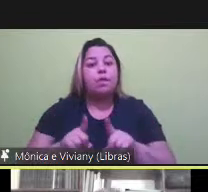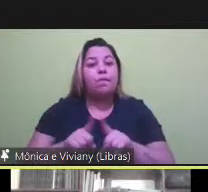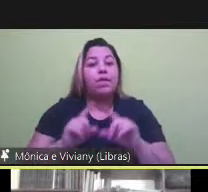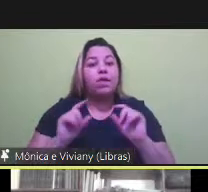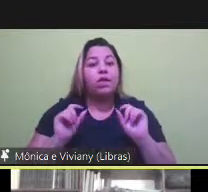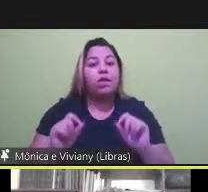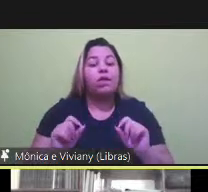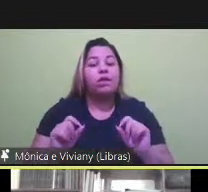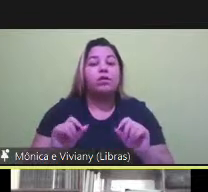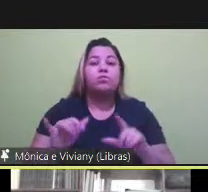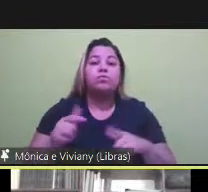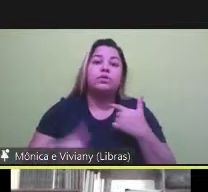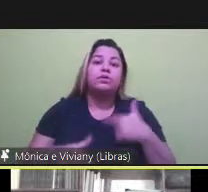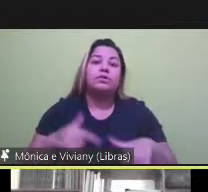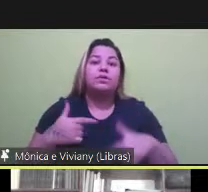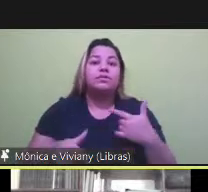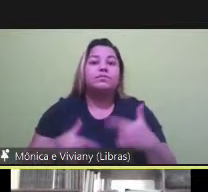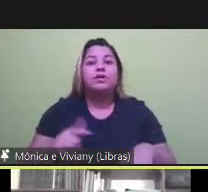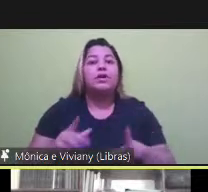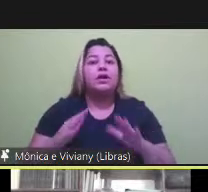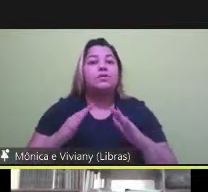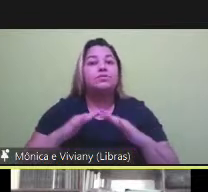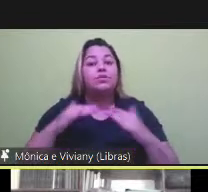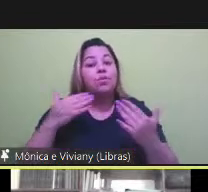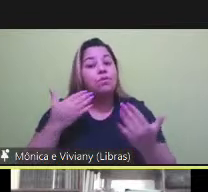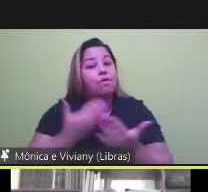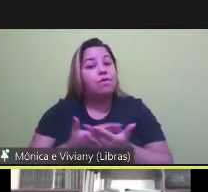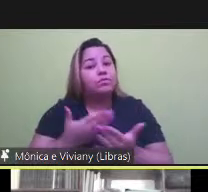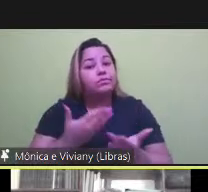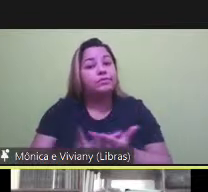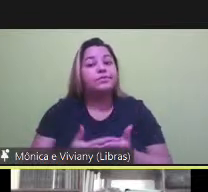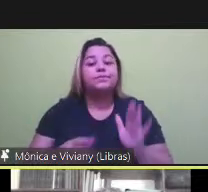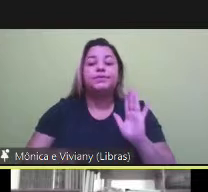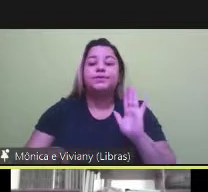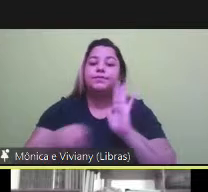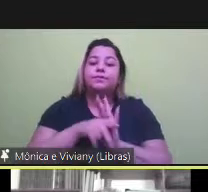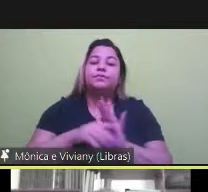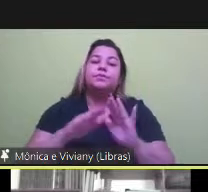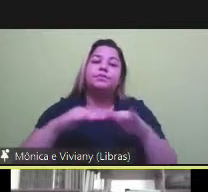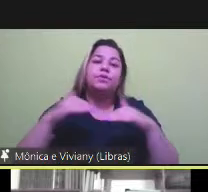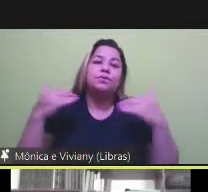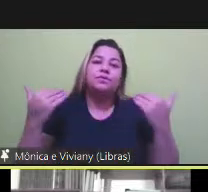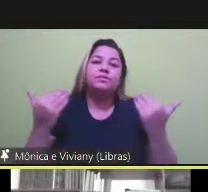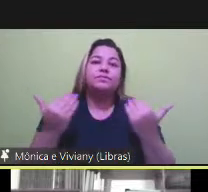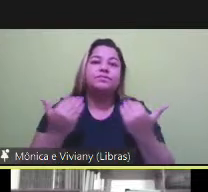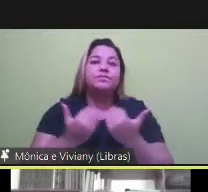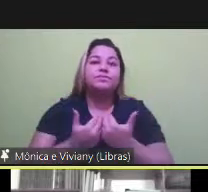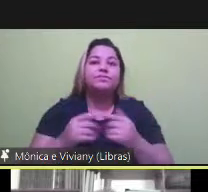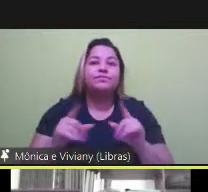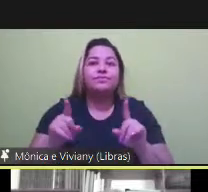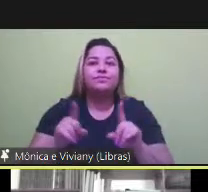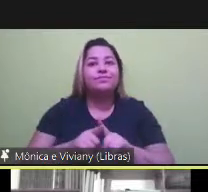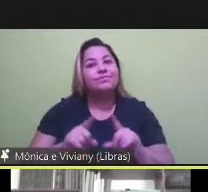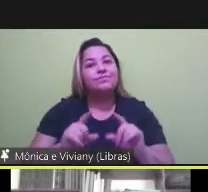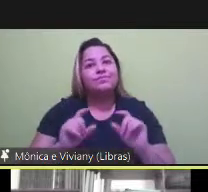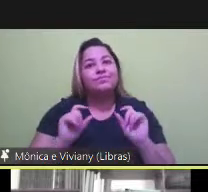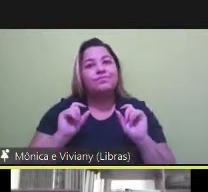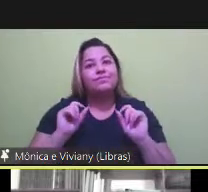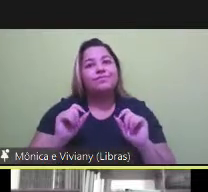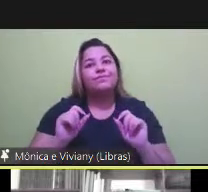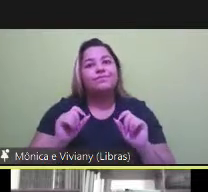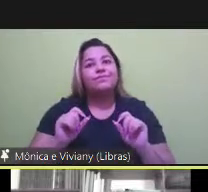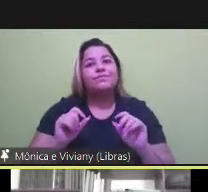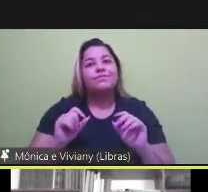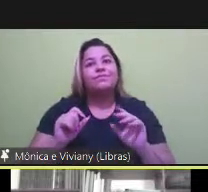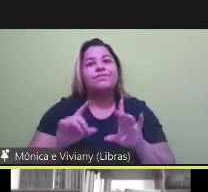At work, at school, the community, in all aspects of life. And the